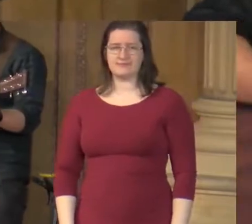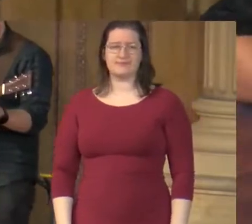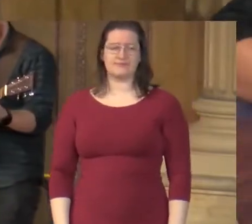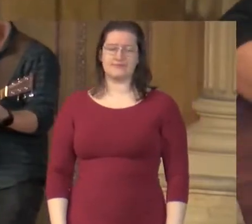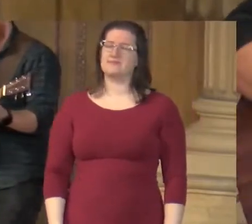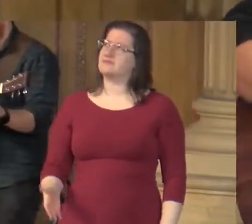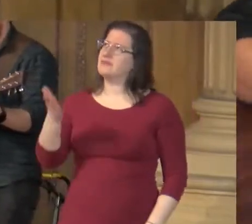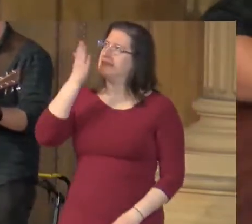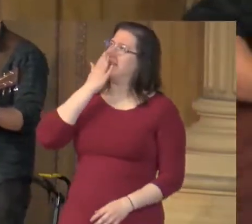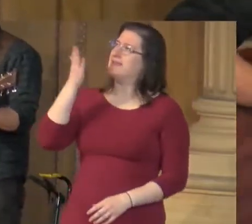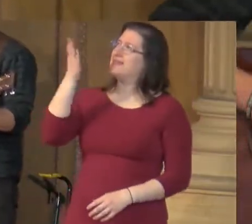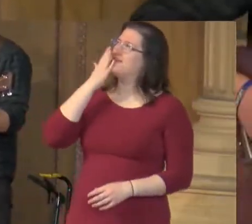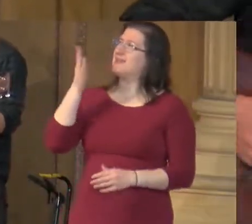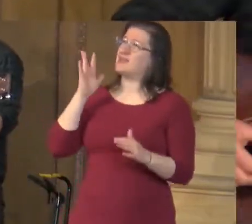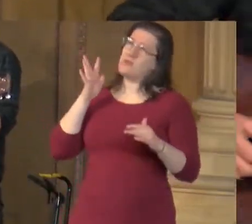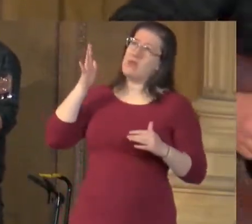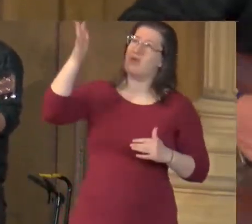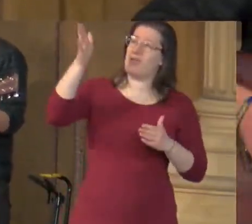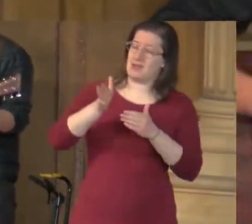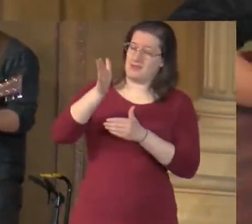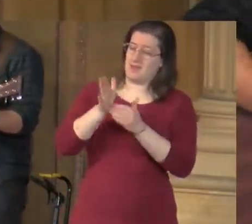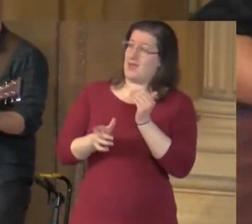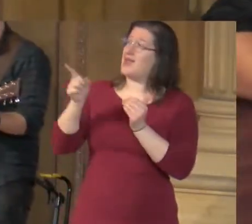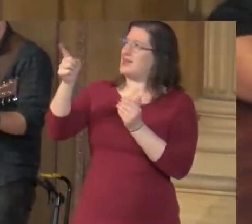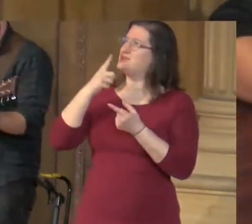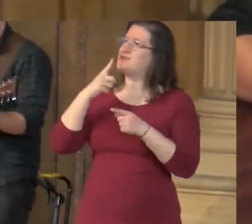thank you that in the end you will triumph